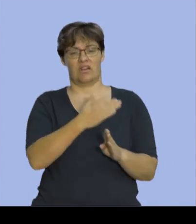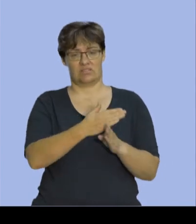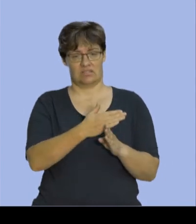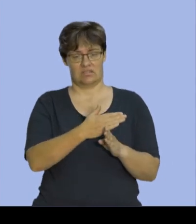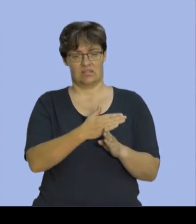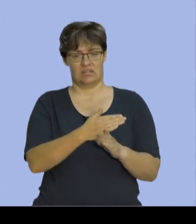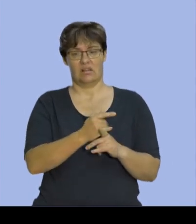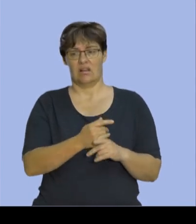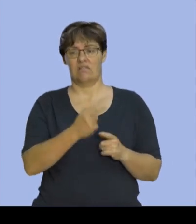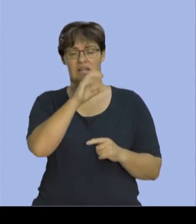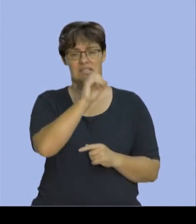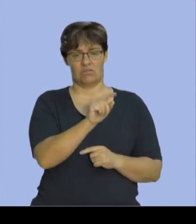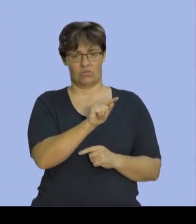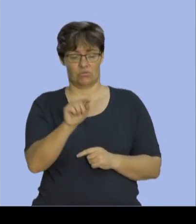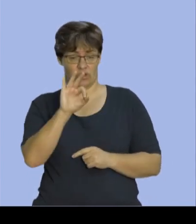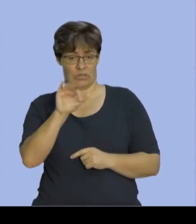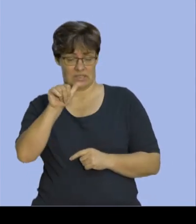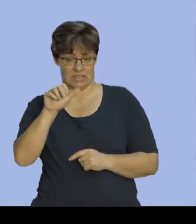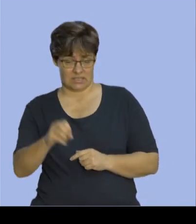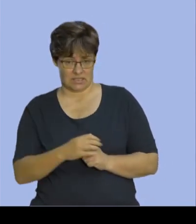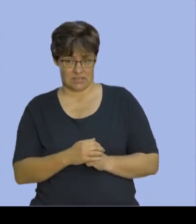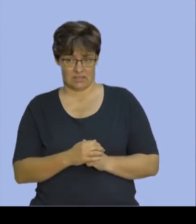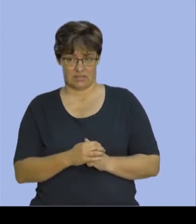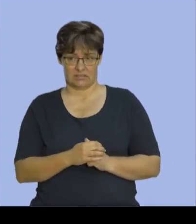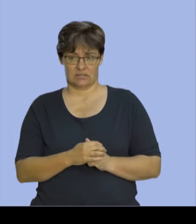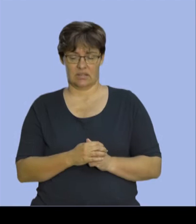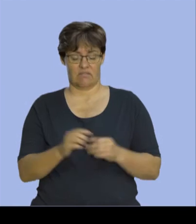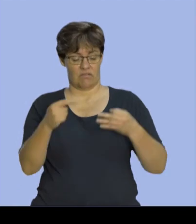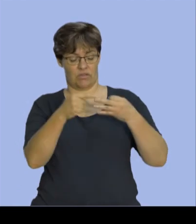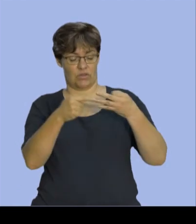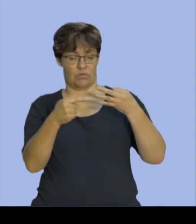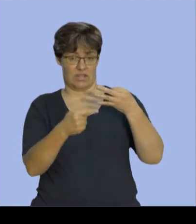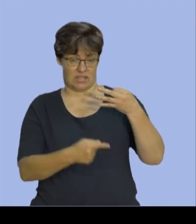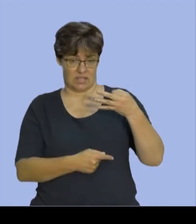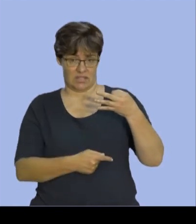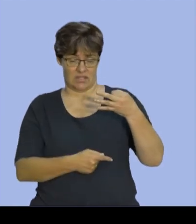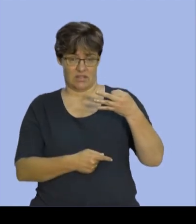the interval 0 to 360, remember there's 3 of them. I said please don't think about